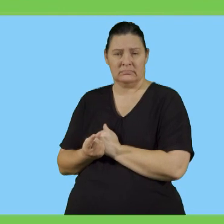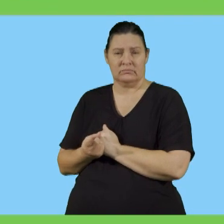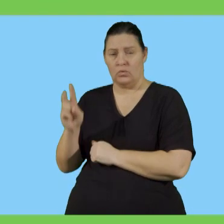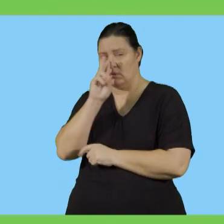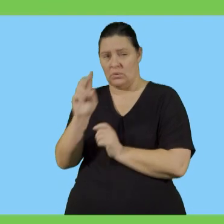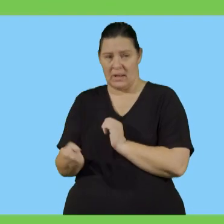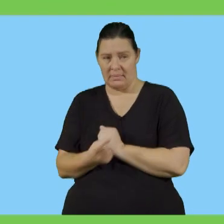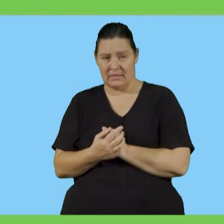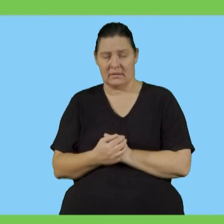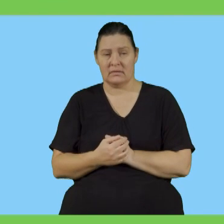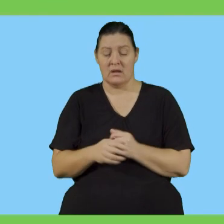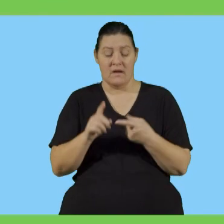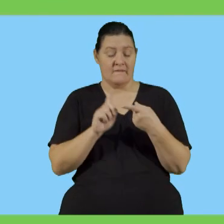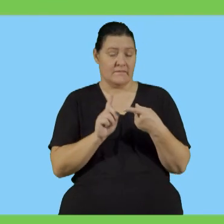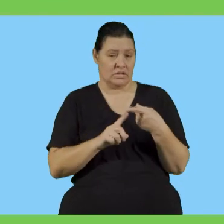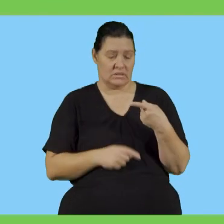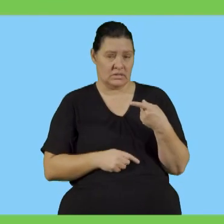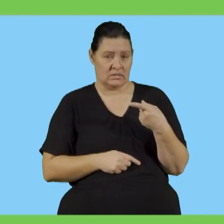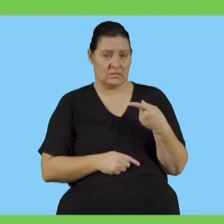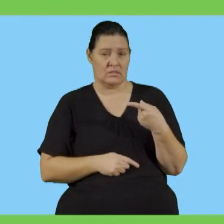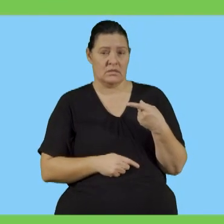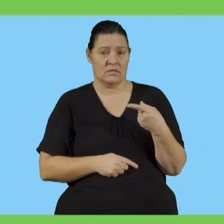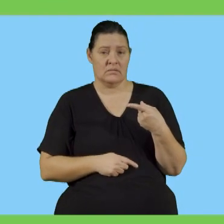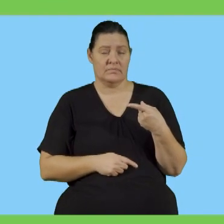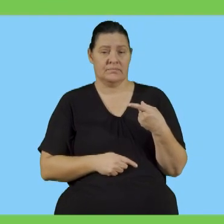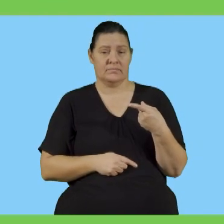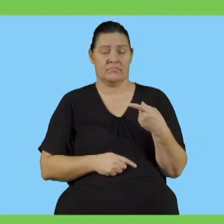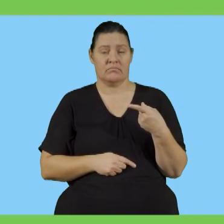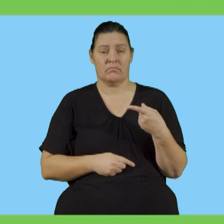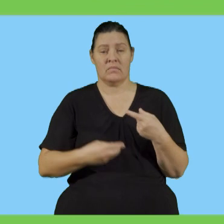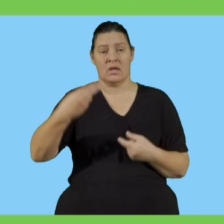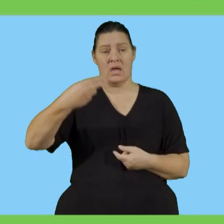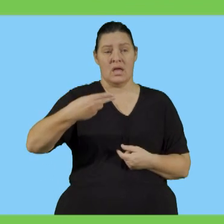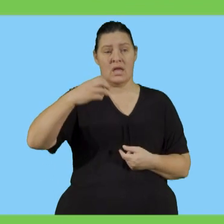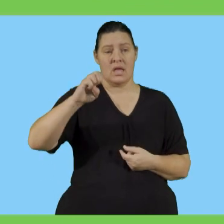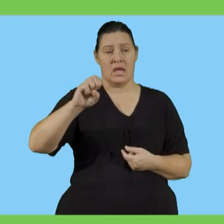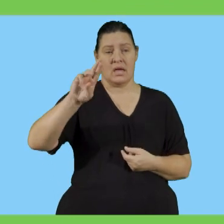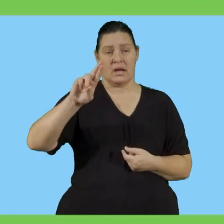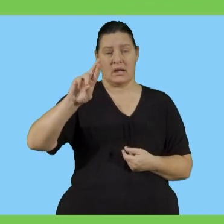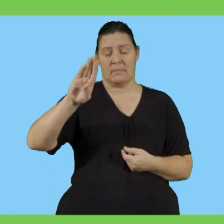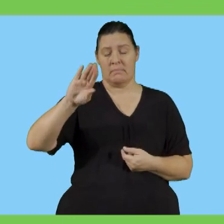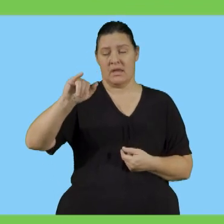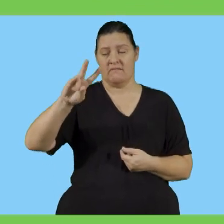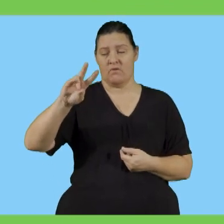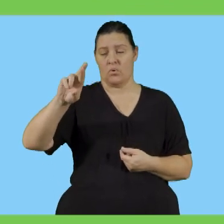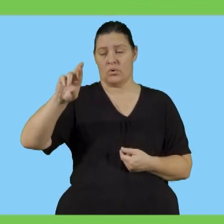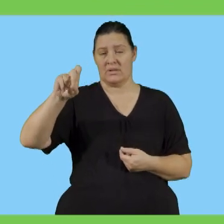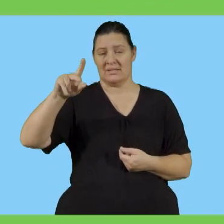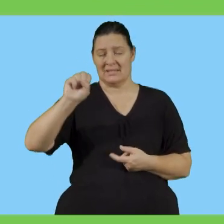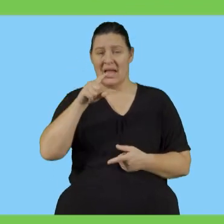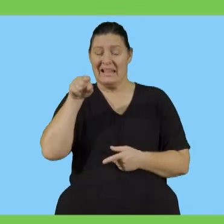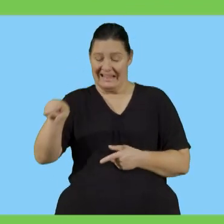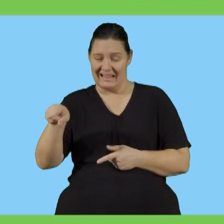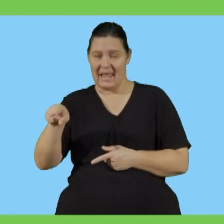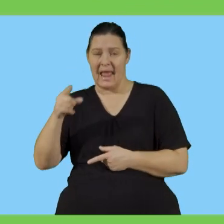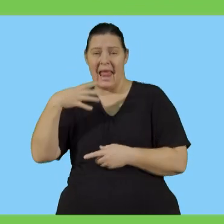Let us see what happens. So the first thing that is going to happen is that herbivores, these are animals